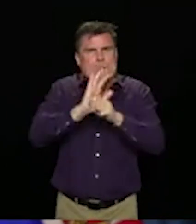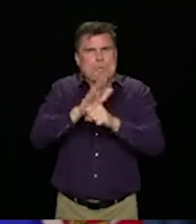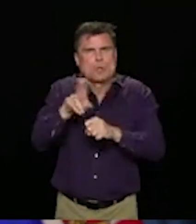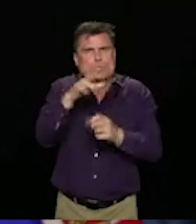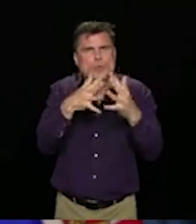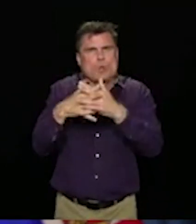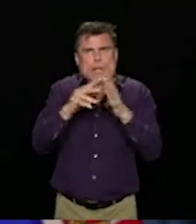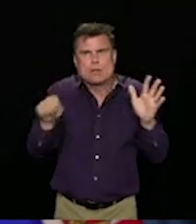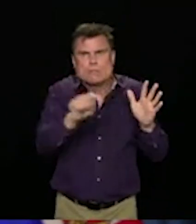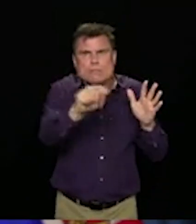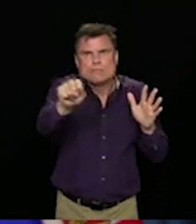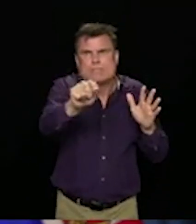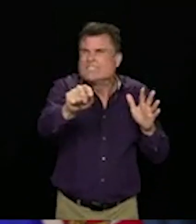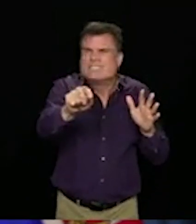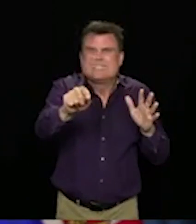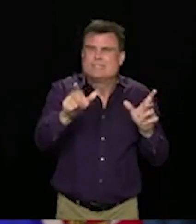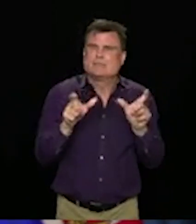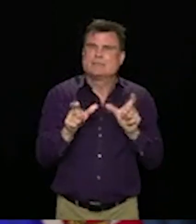coming back